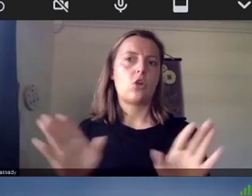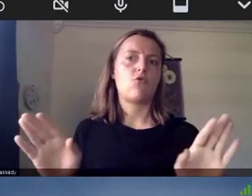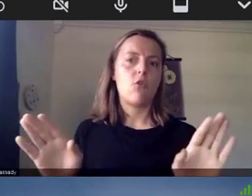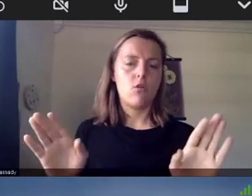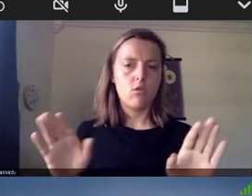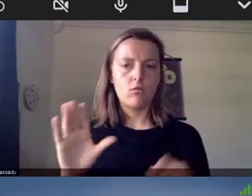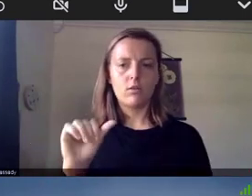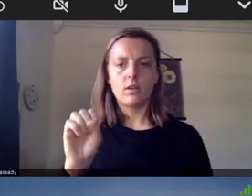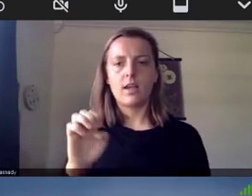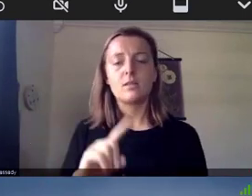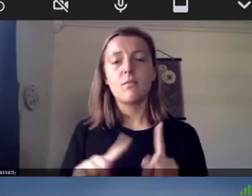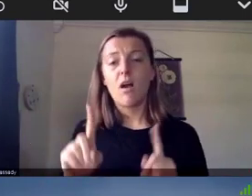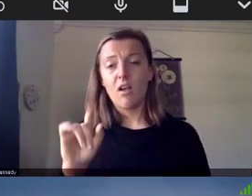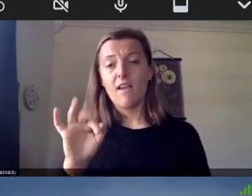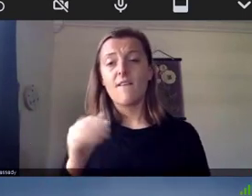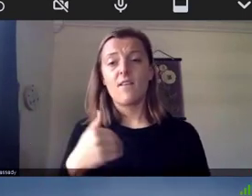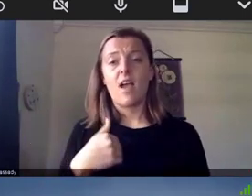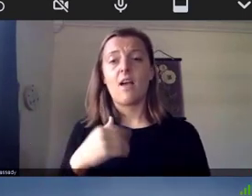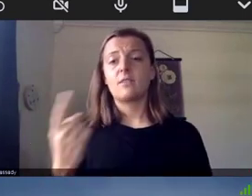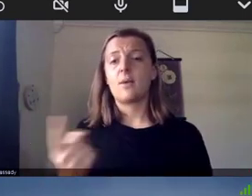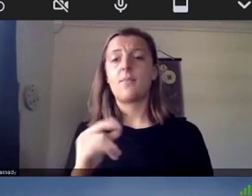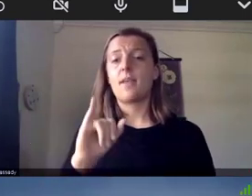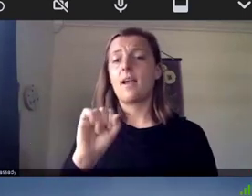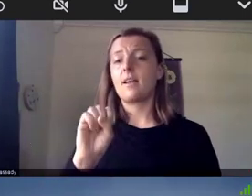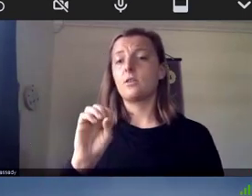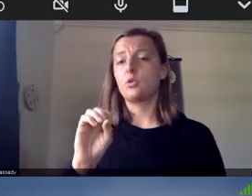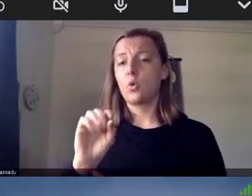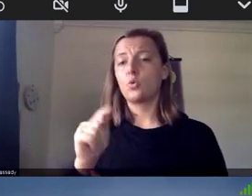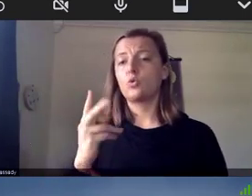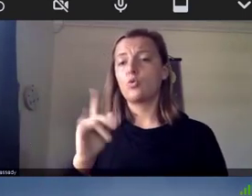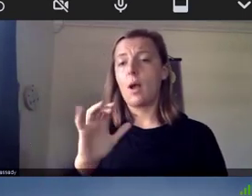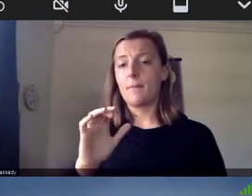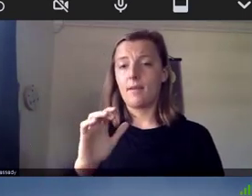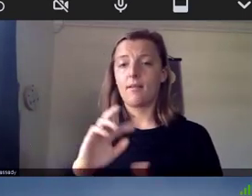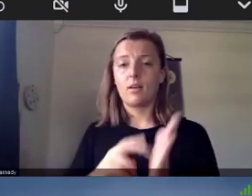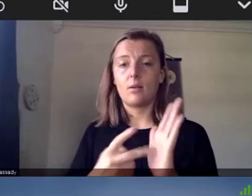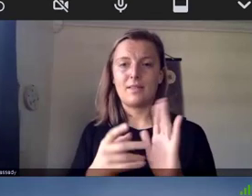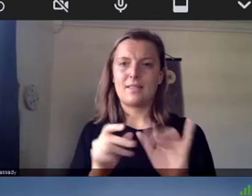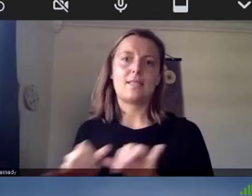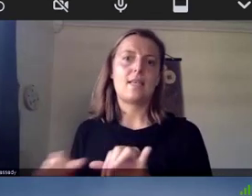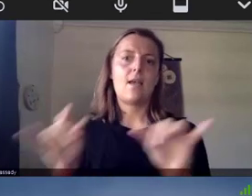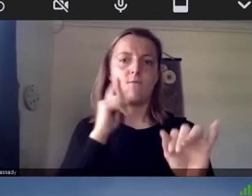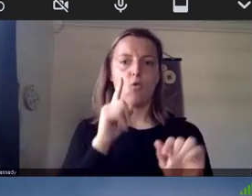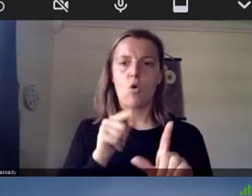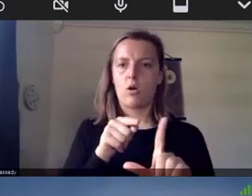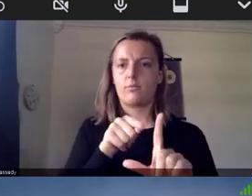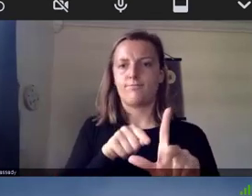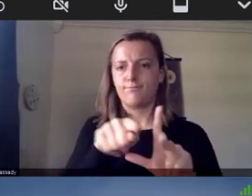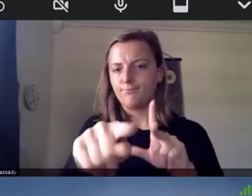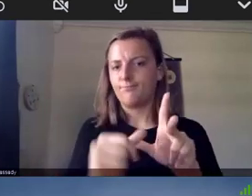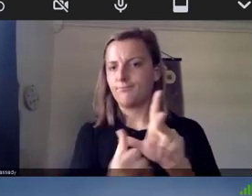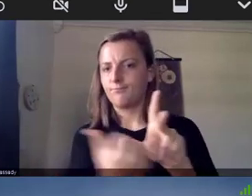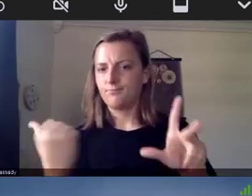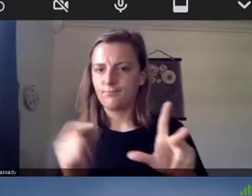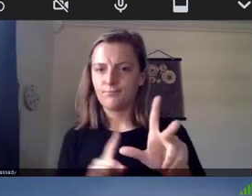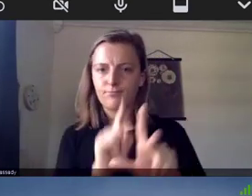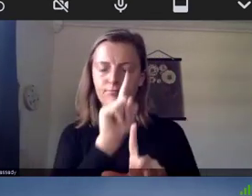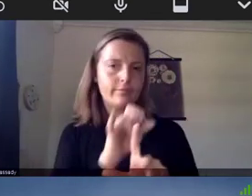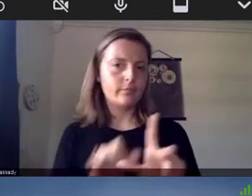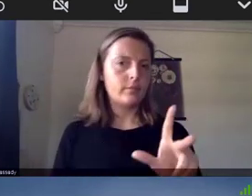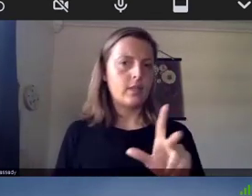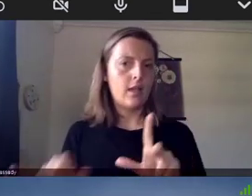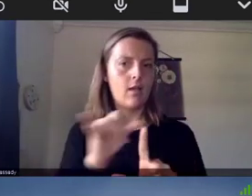are the same in all the different directions, and where K is constant and uniform, then what happens is KX is